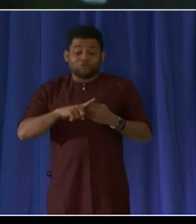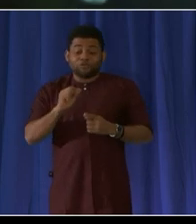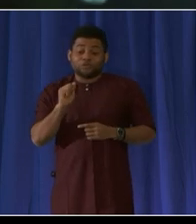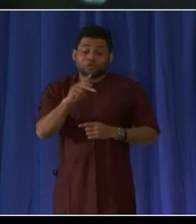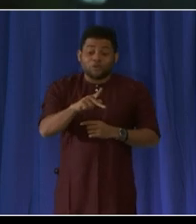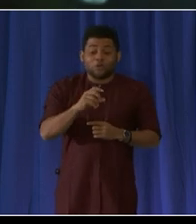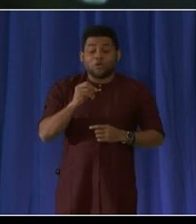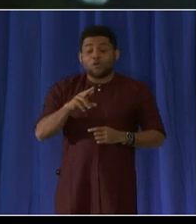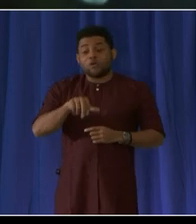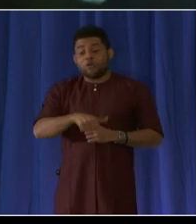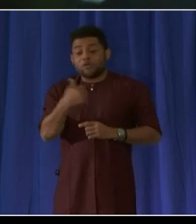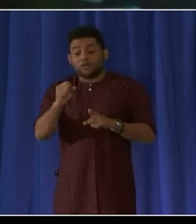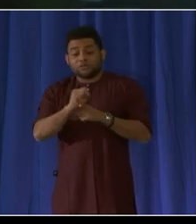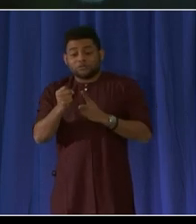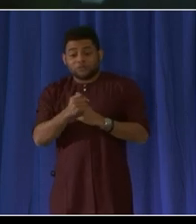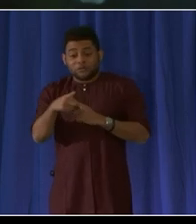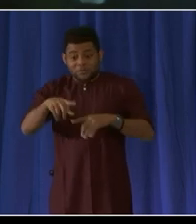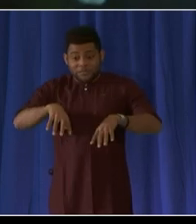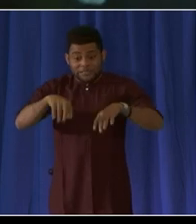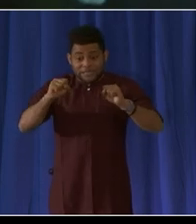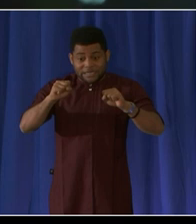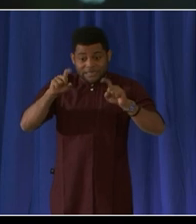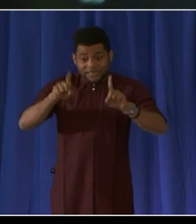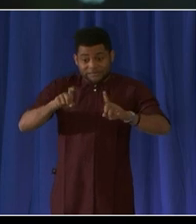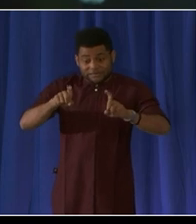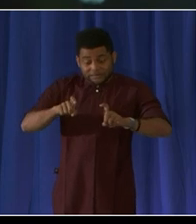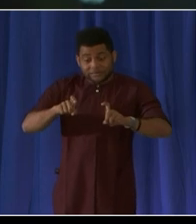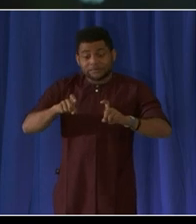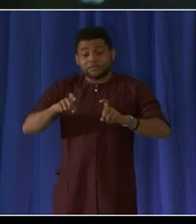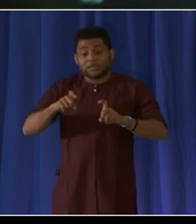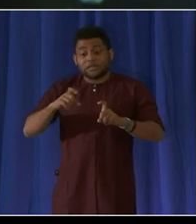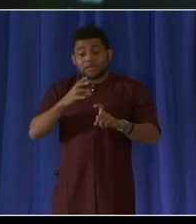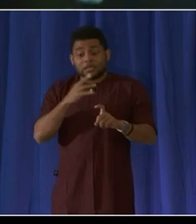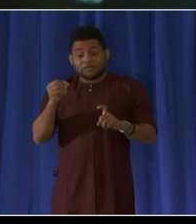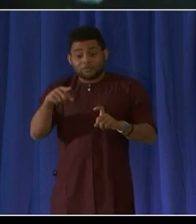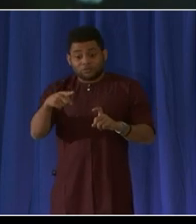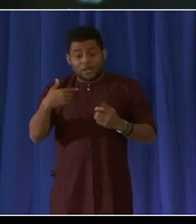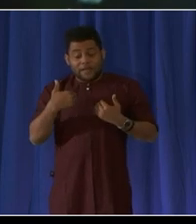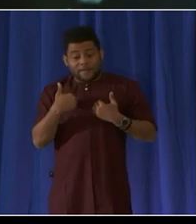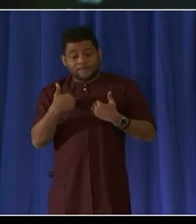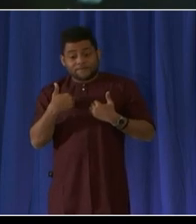other circumstances, you've taken a test and you have